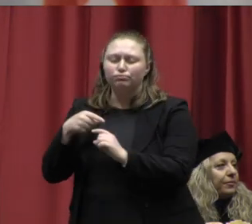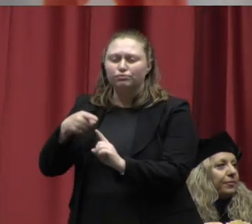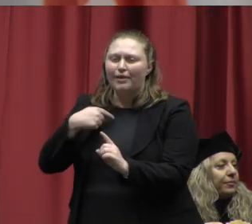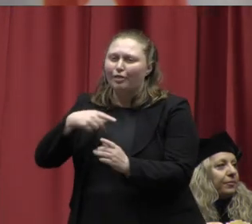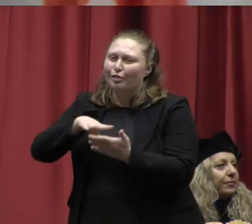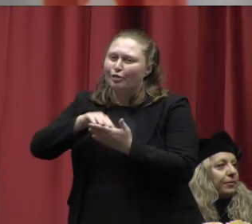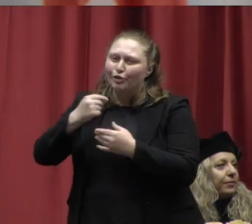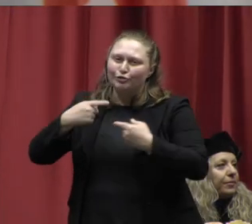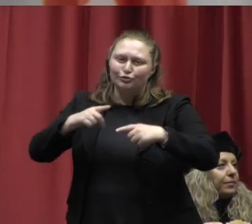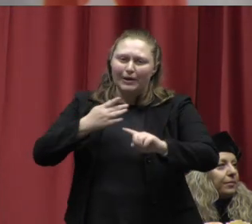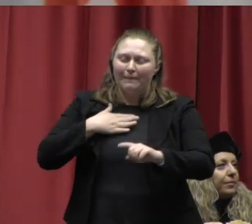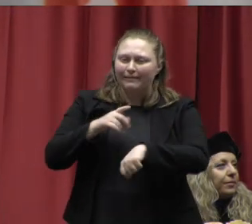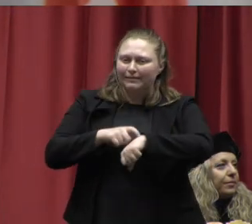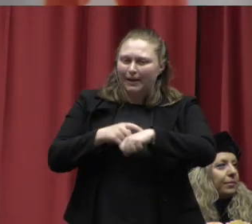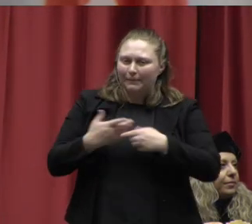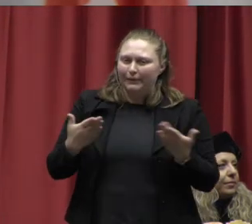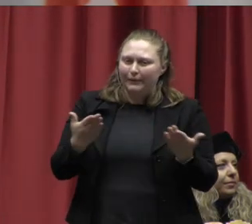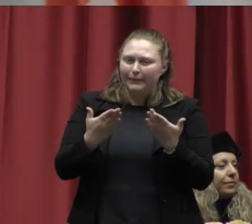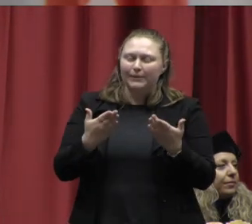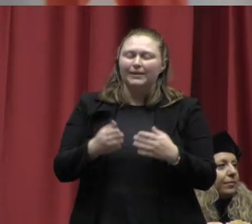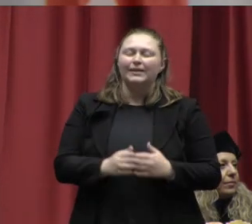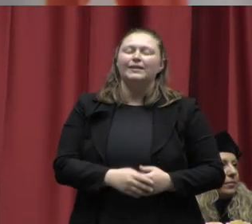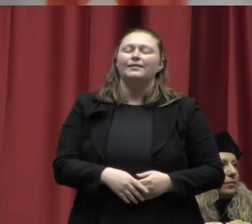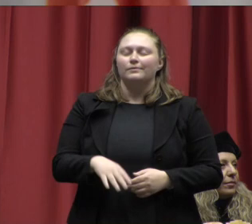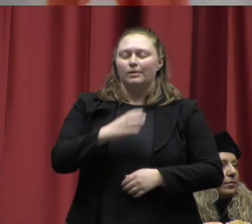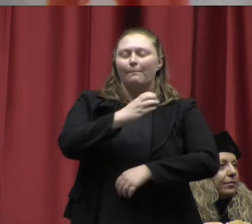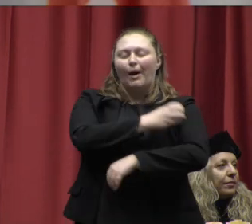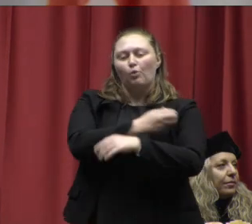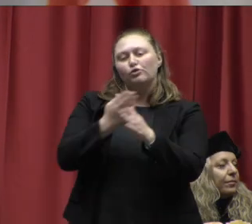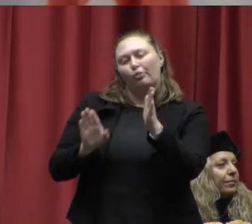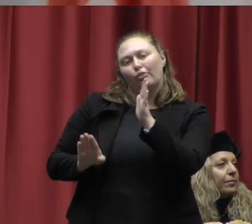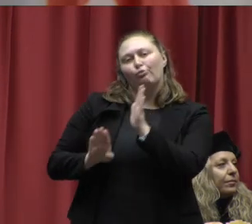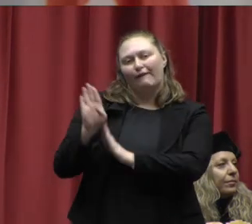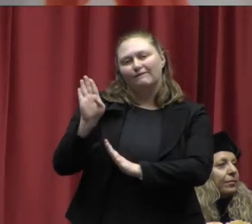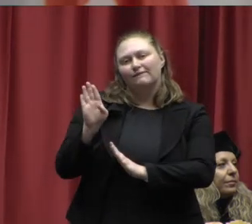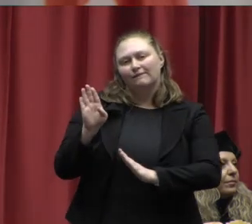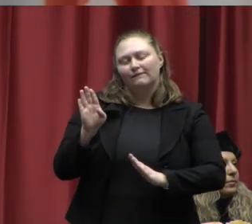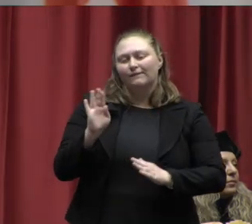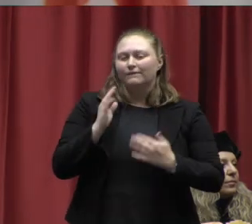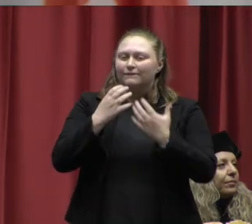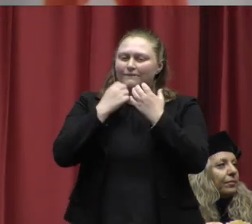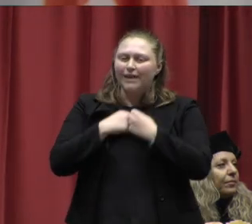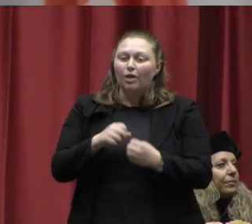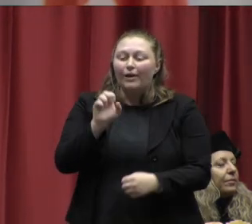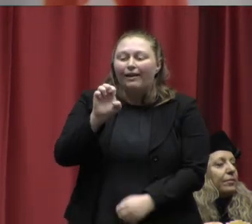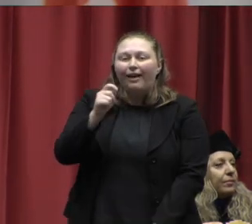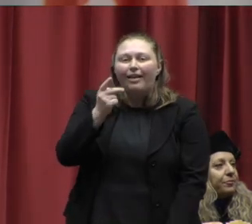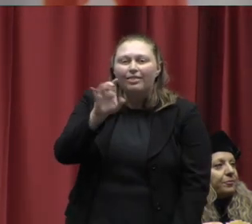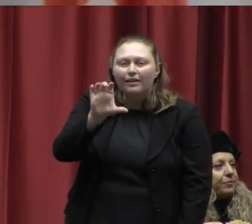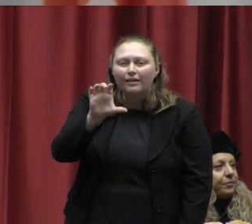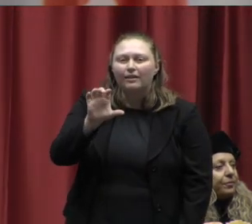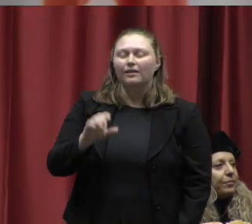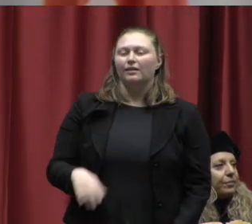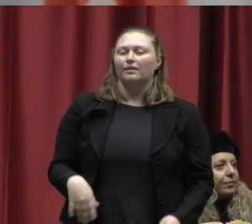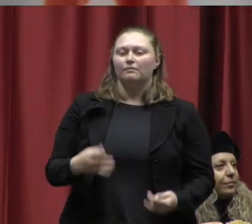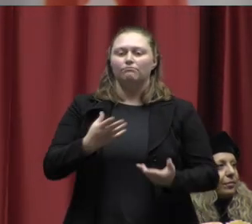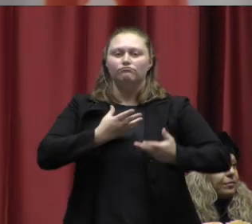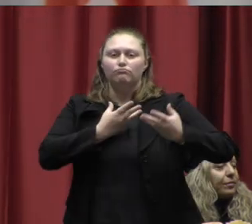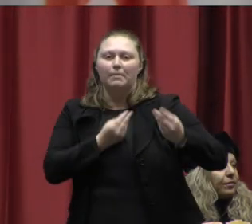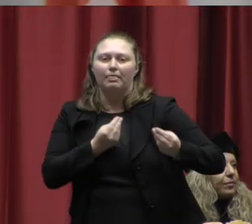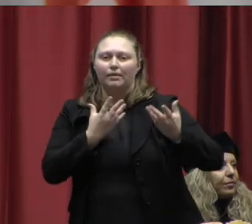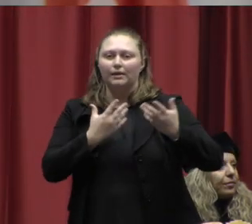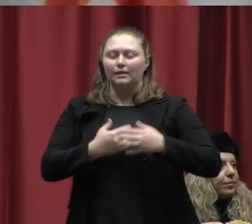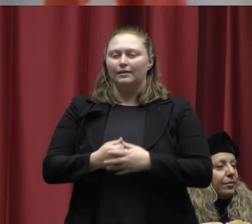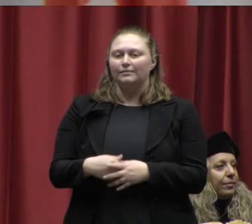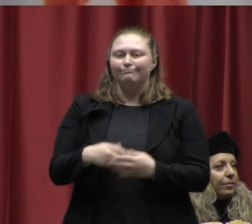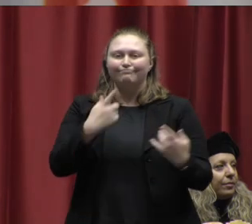learned at Anderson was the power of pride, to value ethics, empathy,